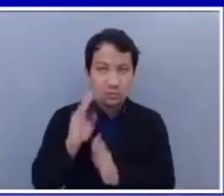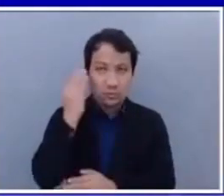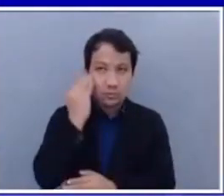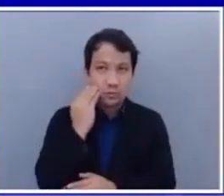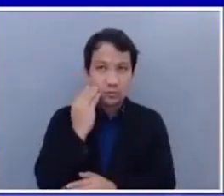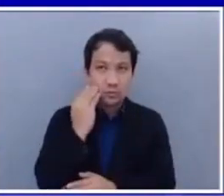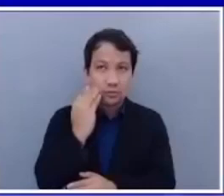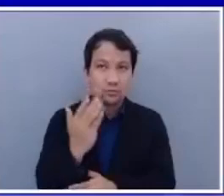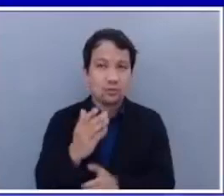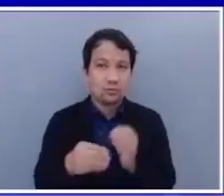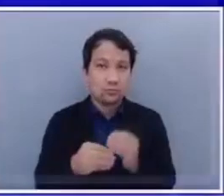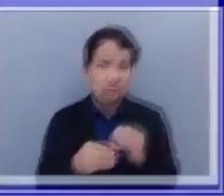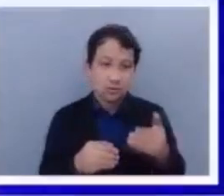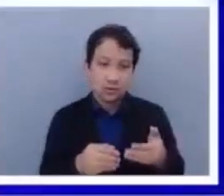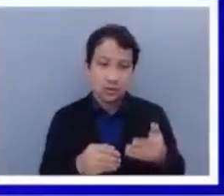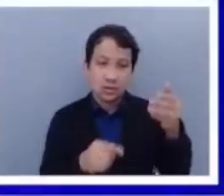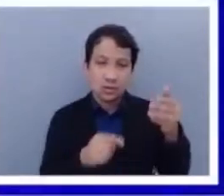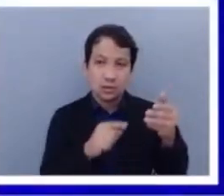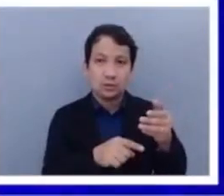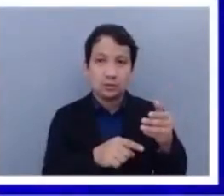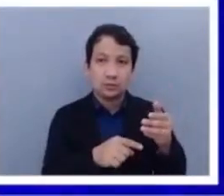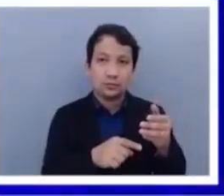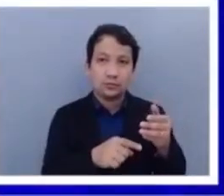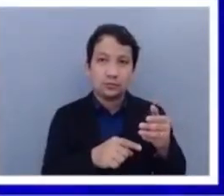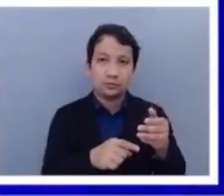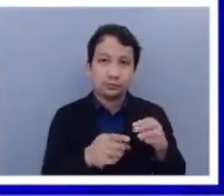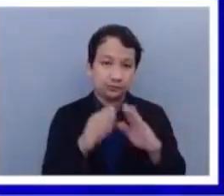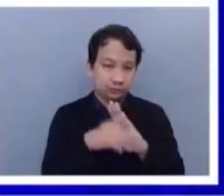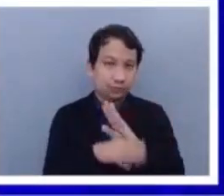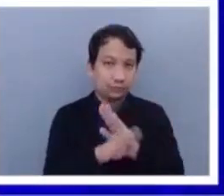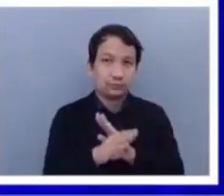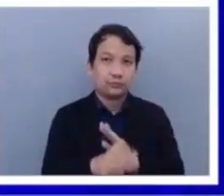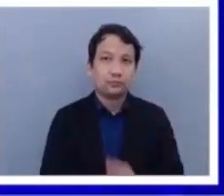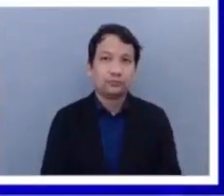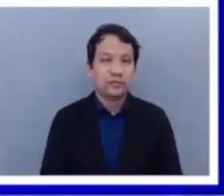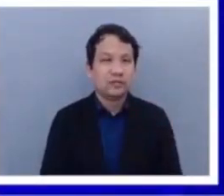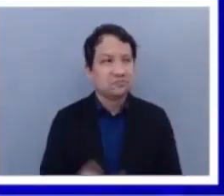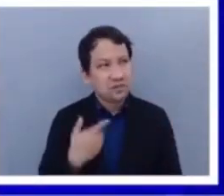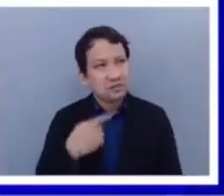inflation? Admittedly, I have not looked at the data yet, but